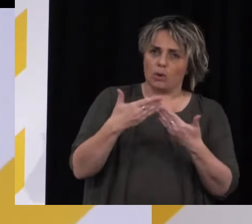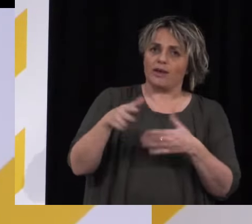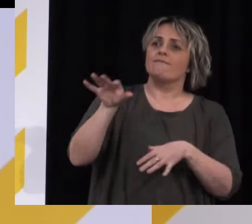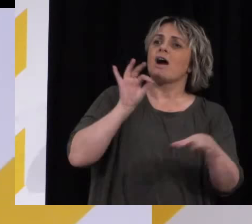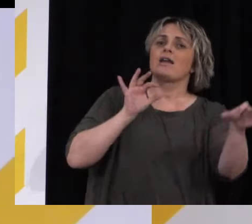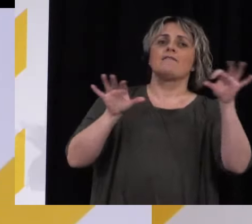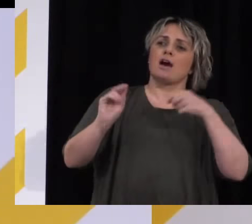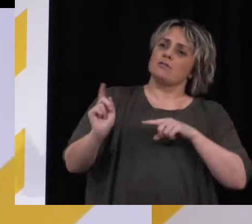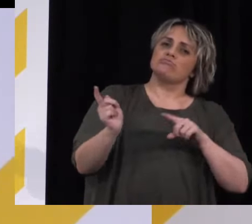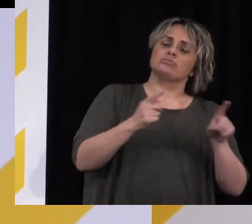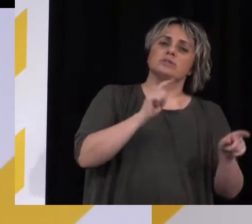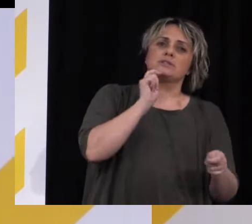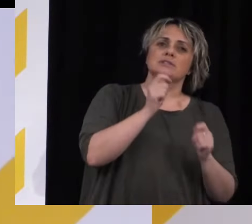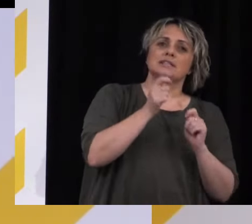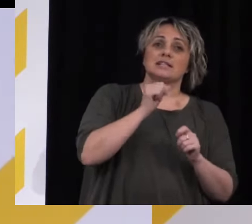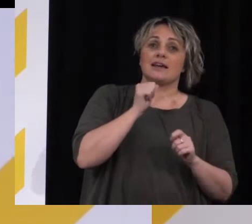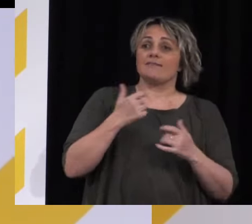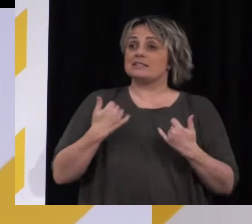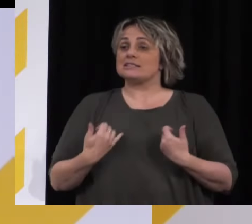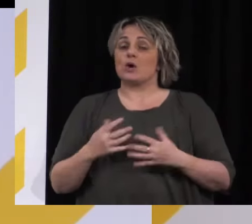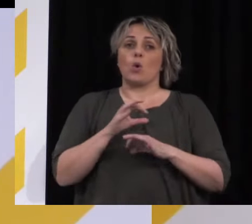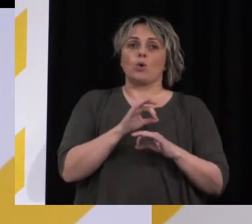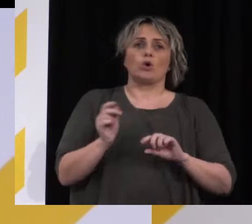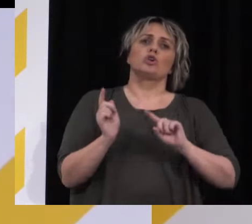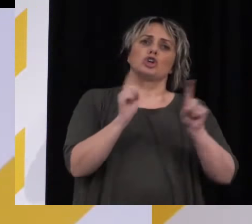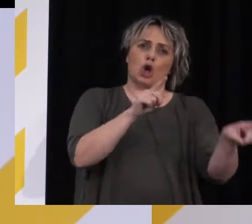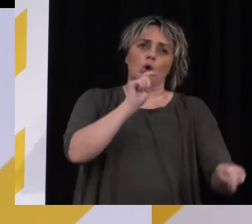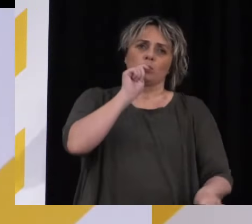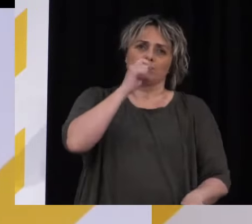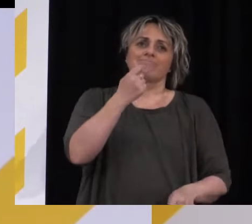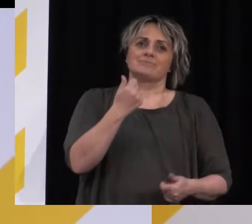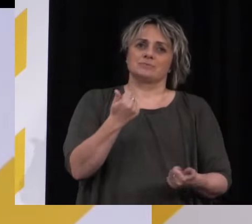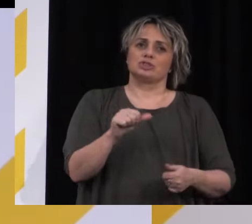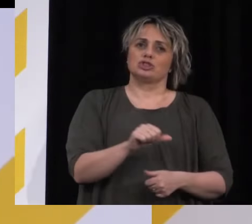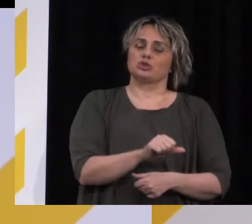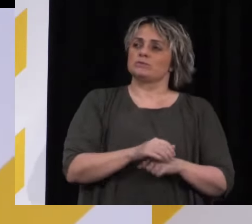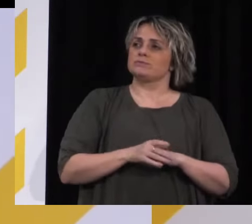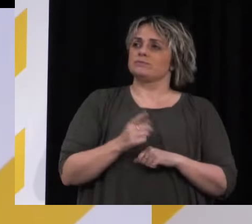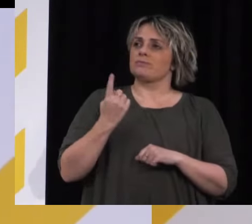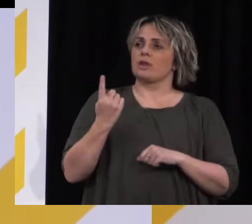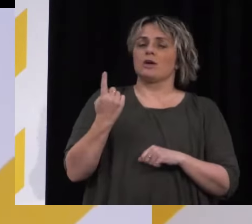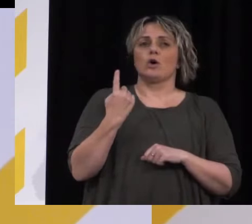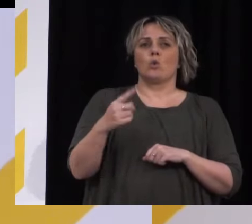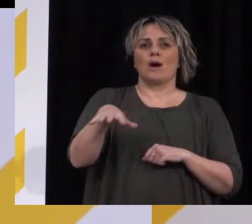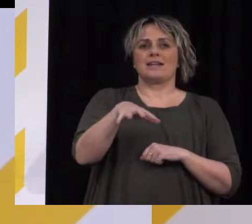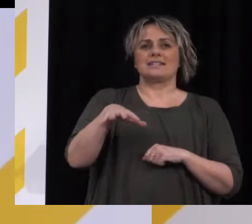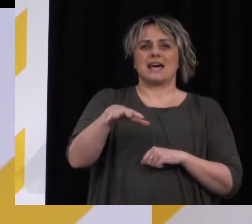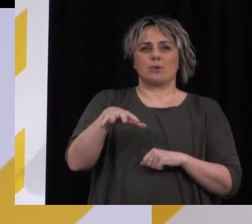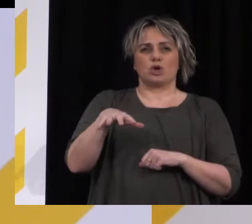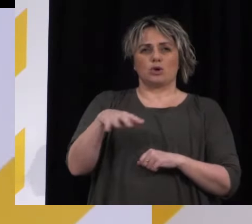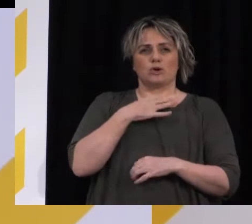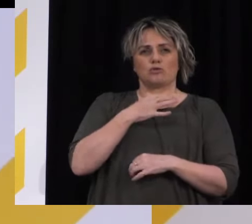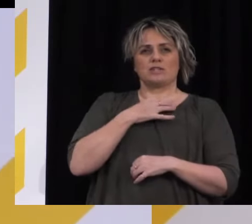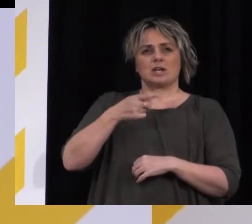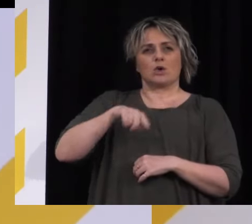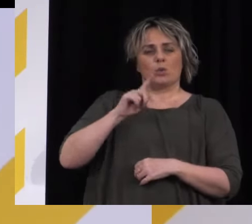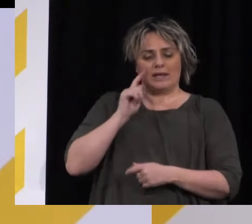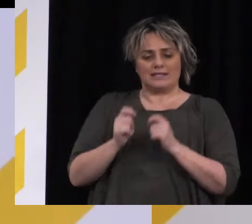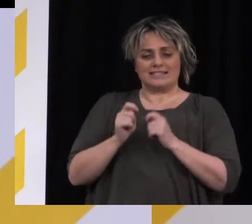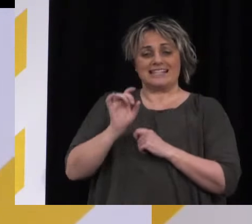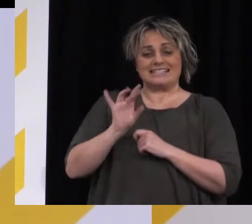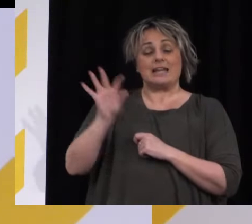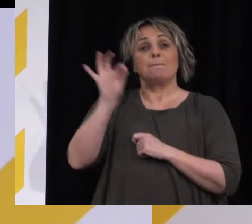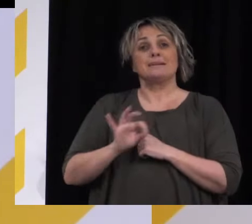plug, symptoms or not, go and get a test. My recollection, for instance, one of those suburbs of interest over a 2-day period, I think we tested 10% of the